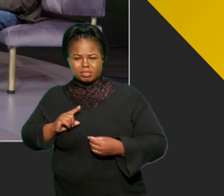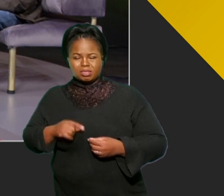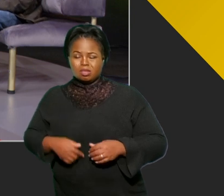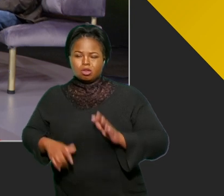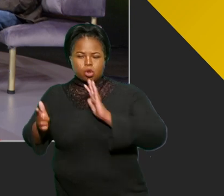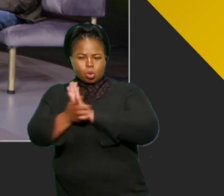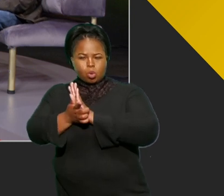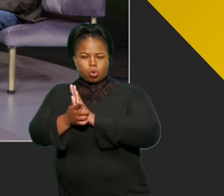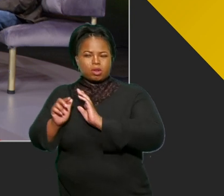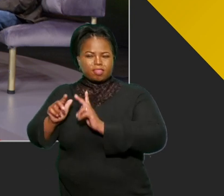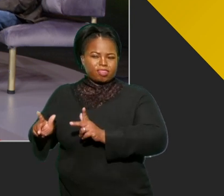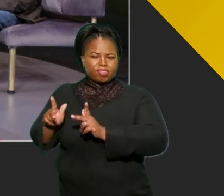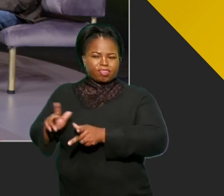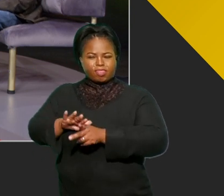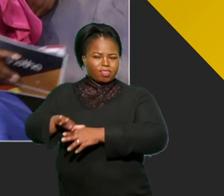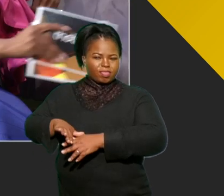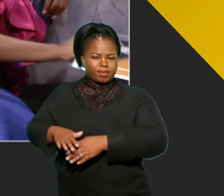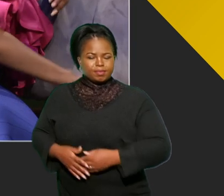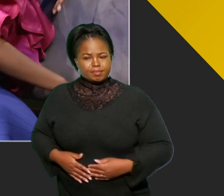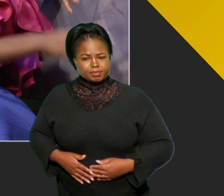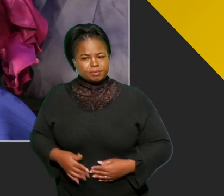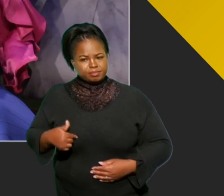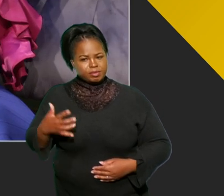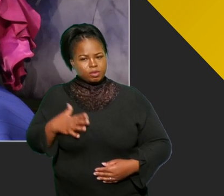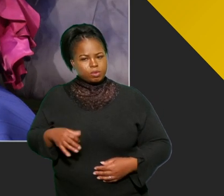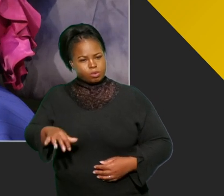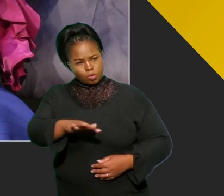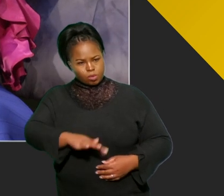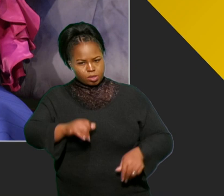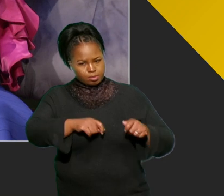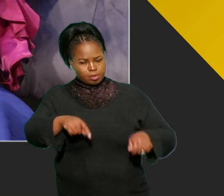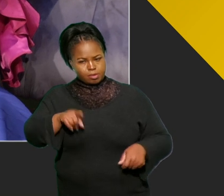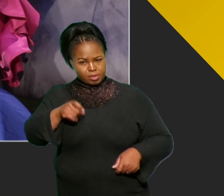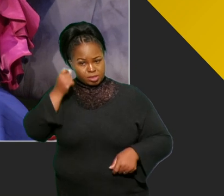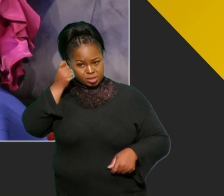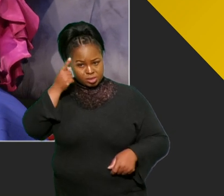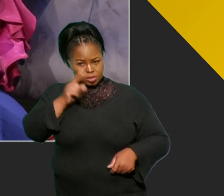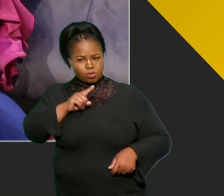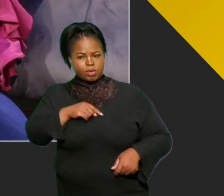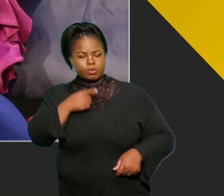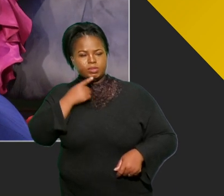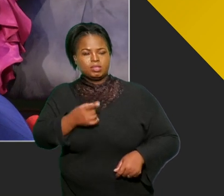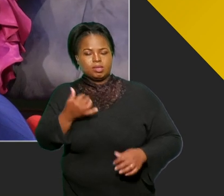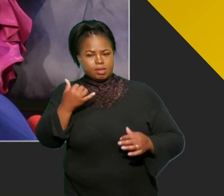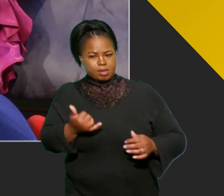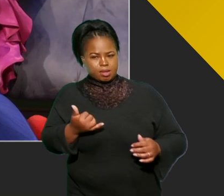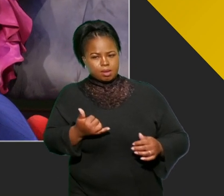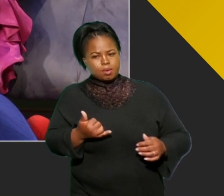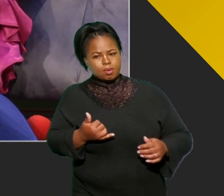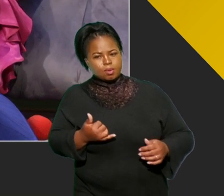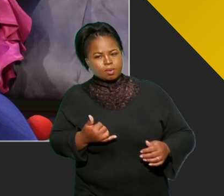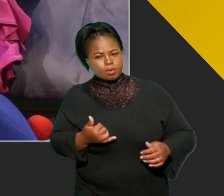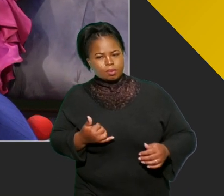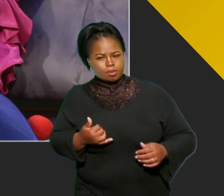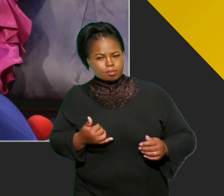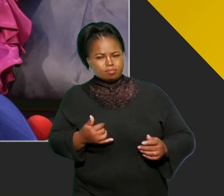law. So, Papa, I just want everybody more understand. Right now, it